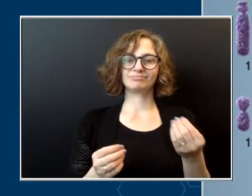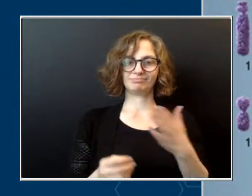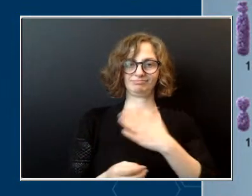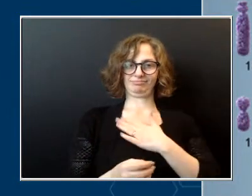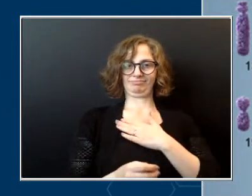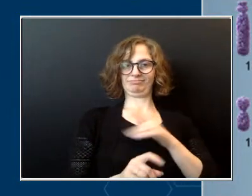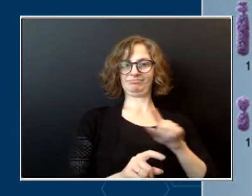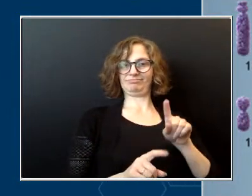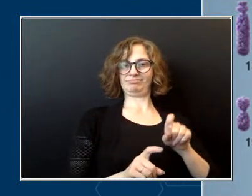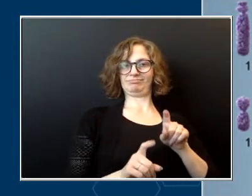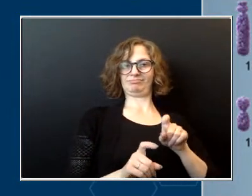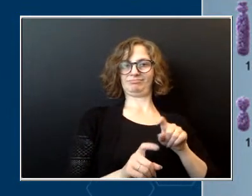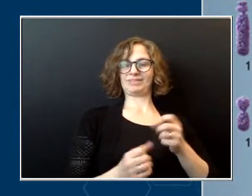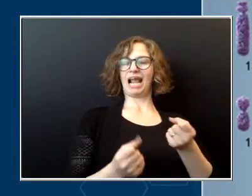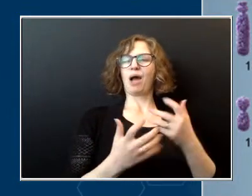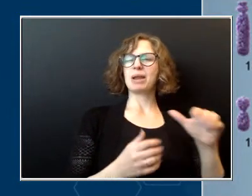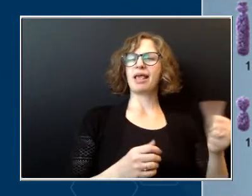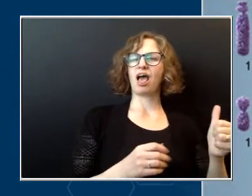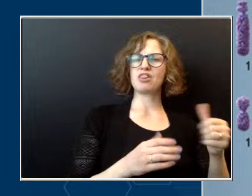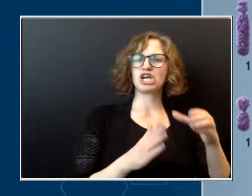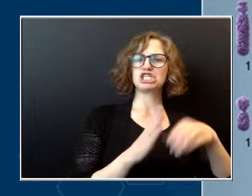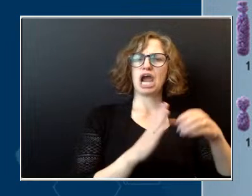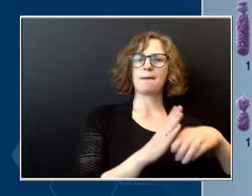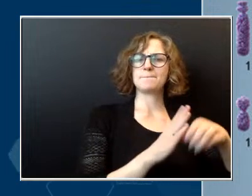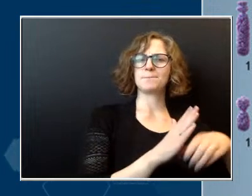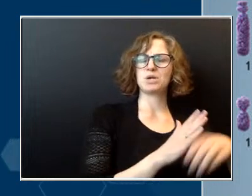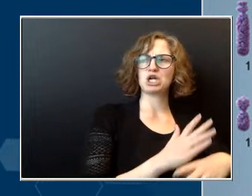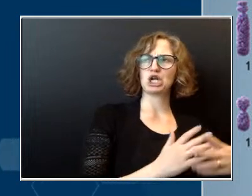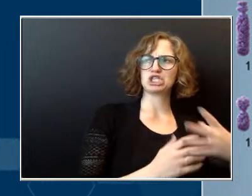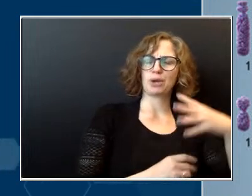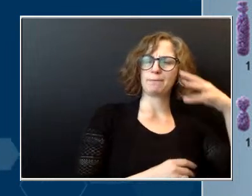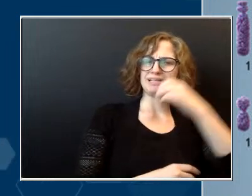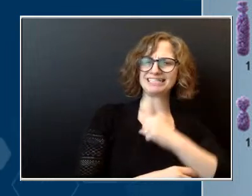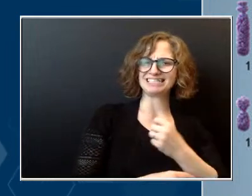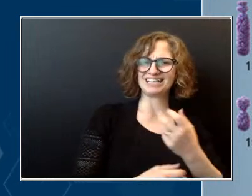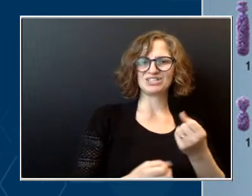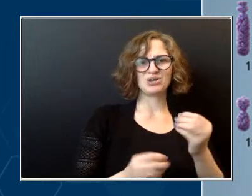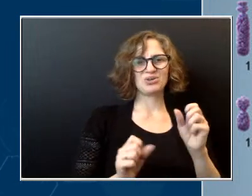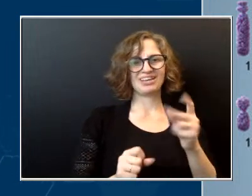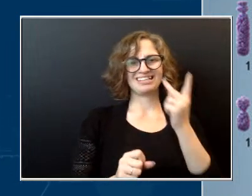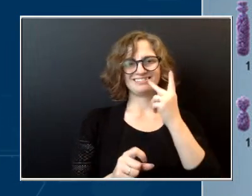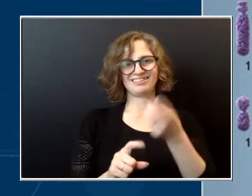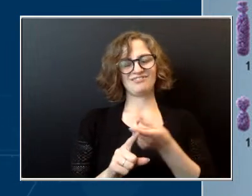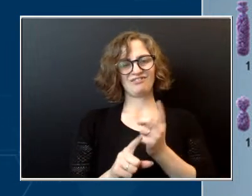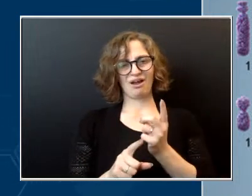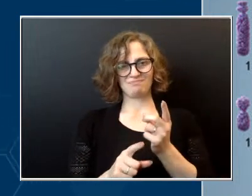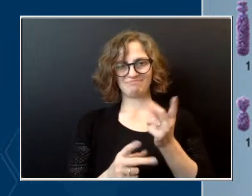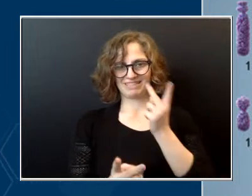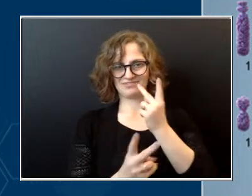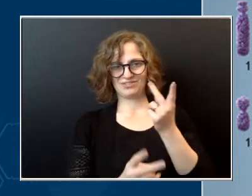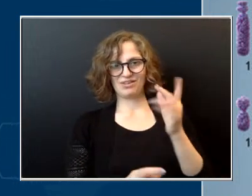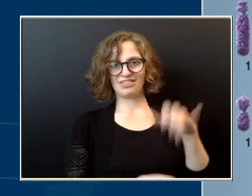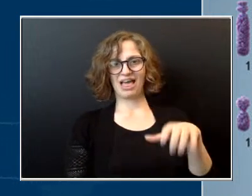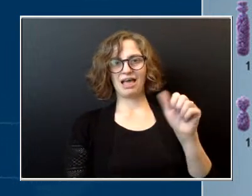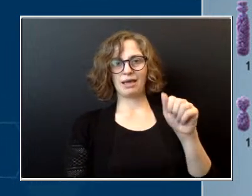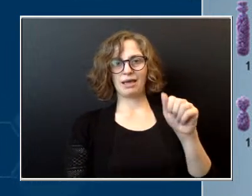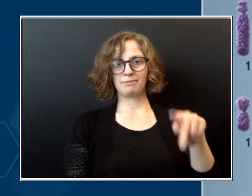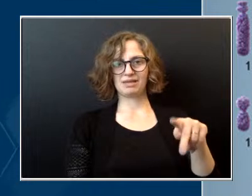many other chapters are missing? And so you can see from this visual that APC gene, that one lab